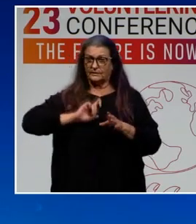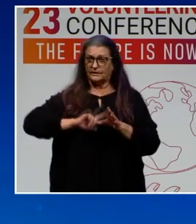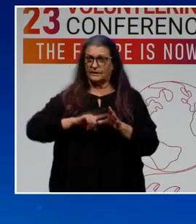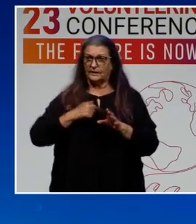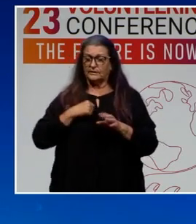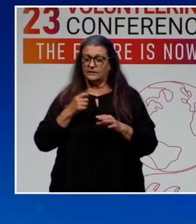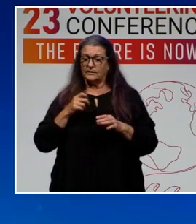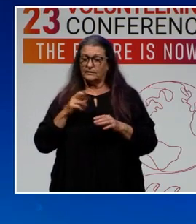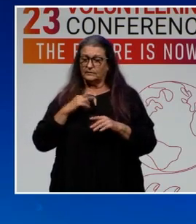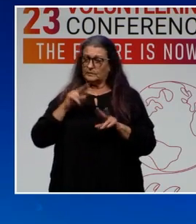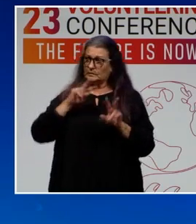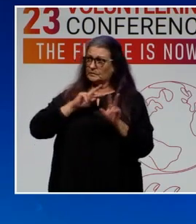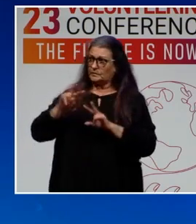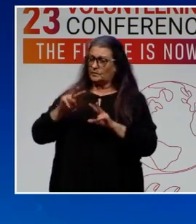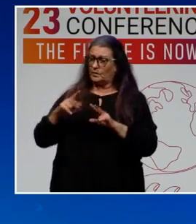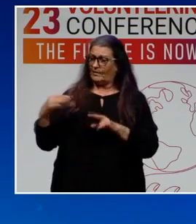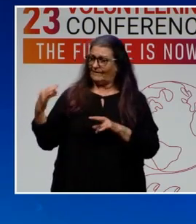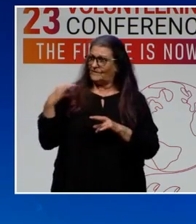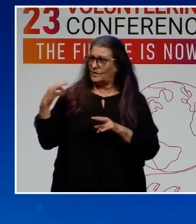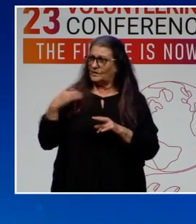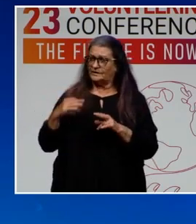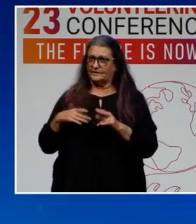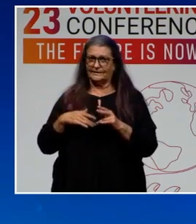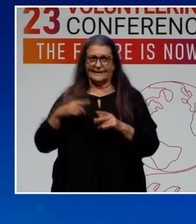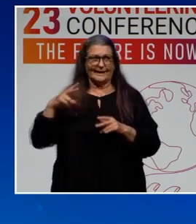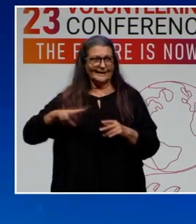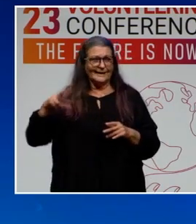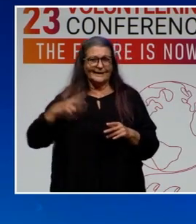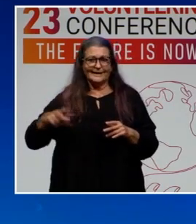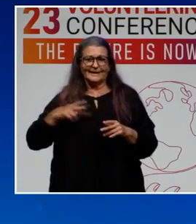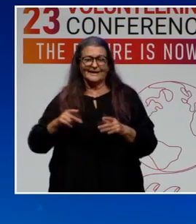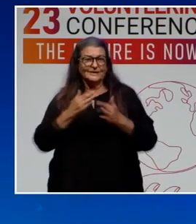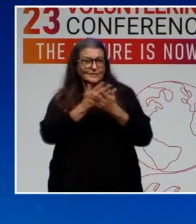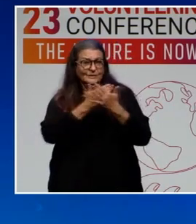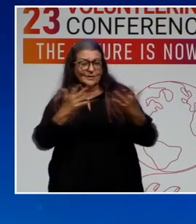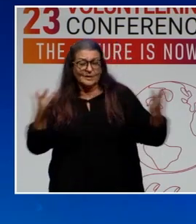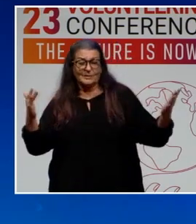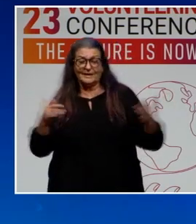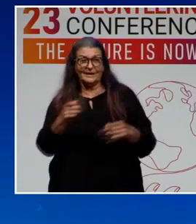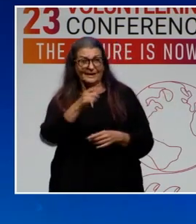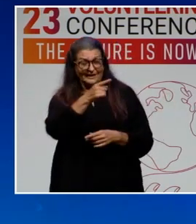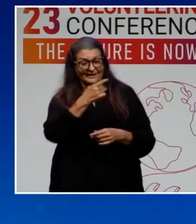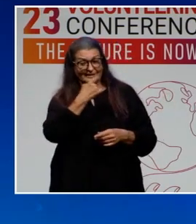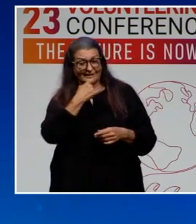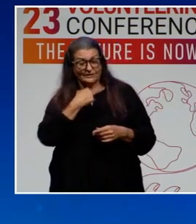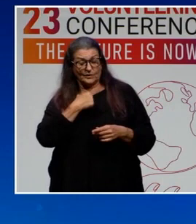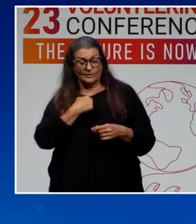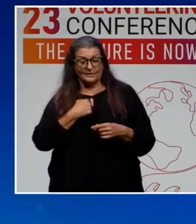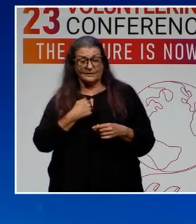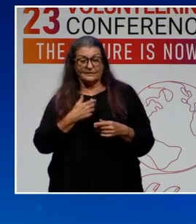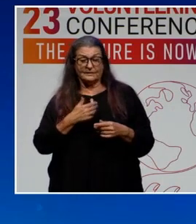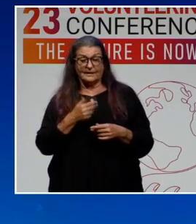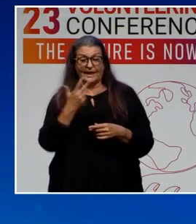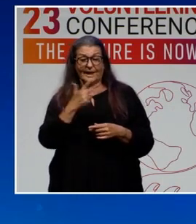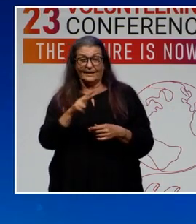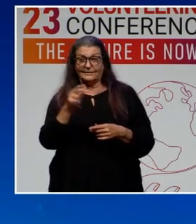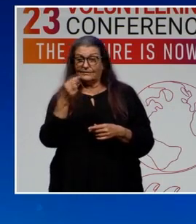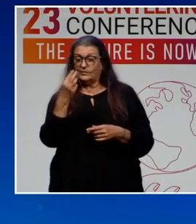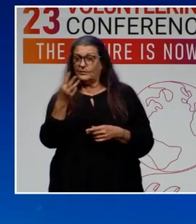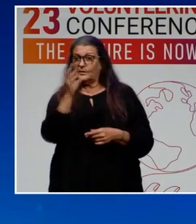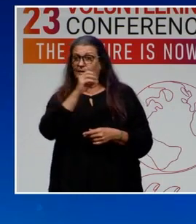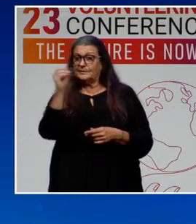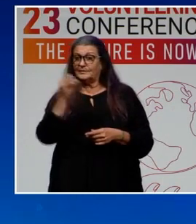for volunteers, telling us that 83% of organisations surveyed reported they needed